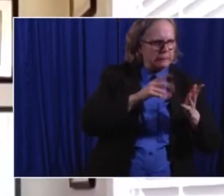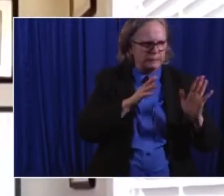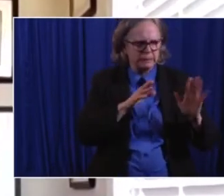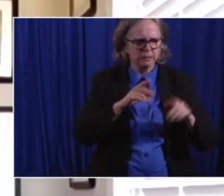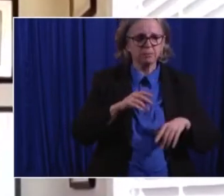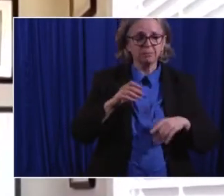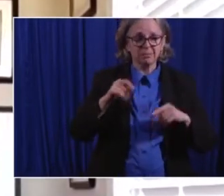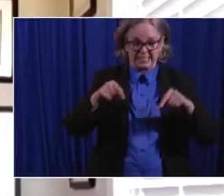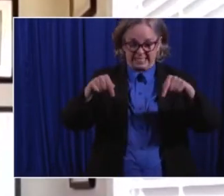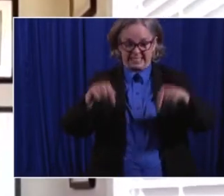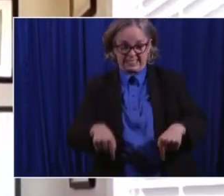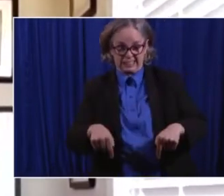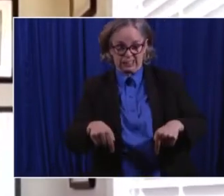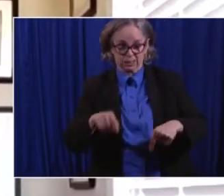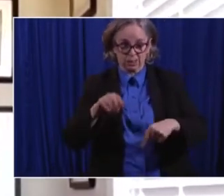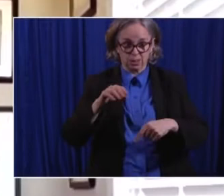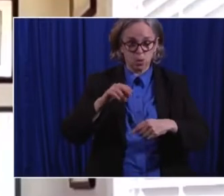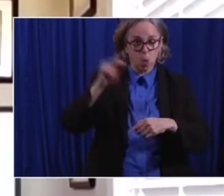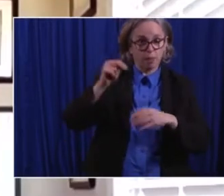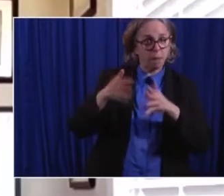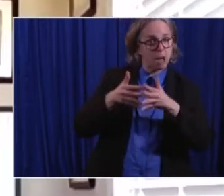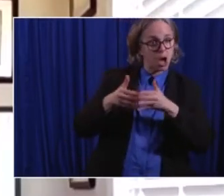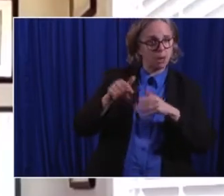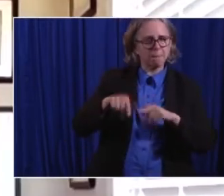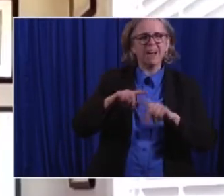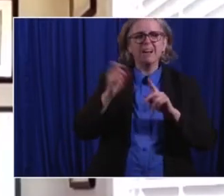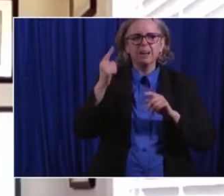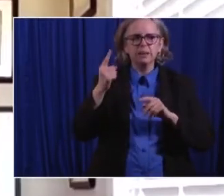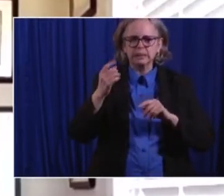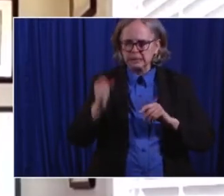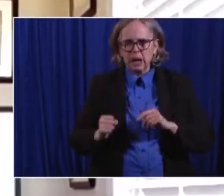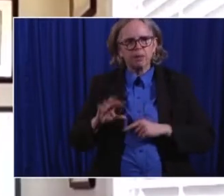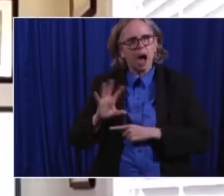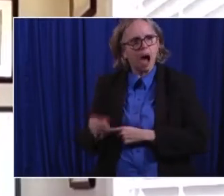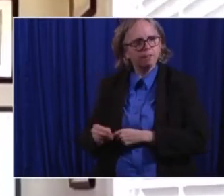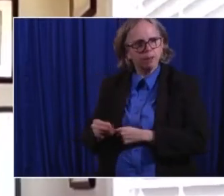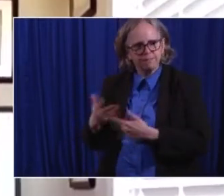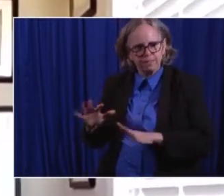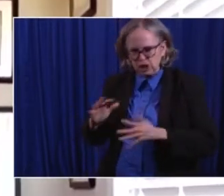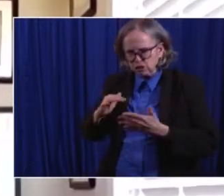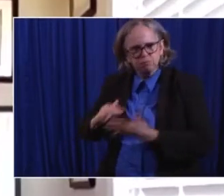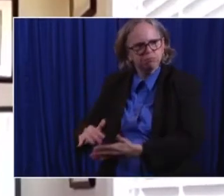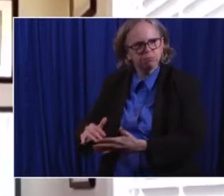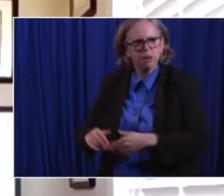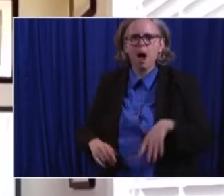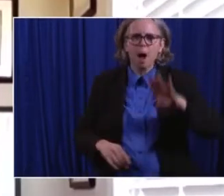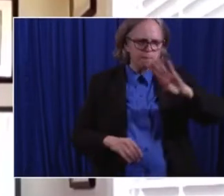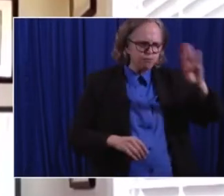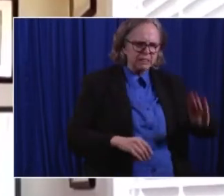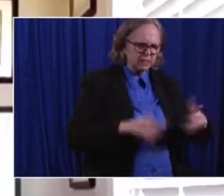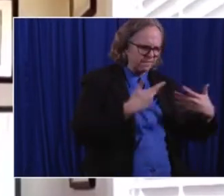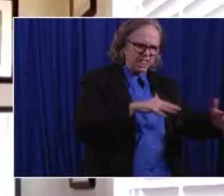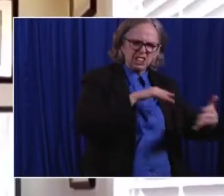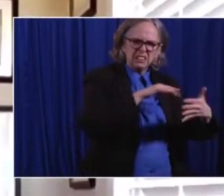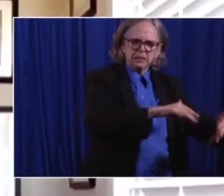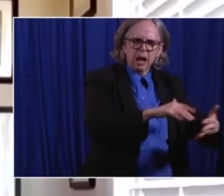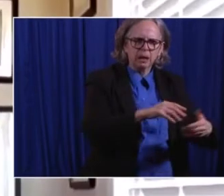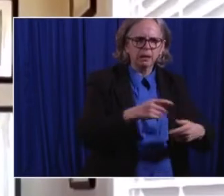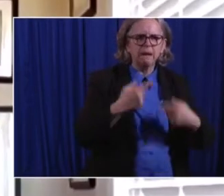one vaccine that's been studied in South Africa and Brazil, where the more resistant strains are widely